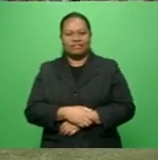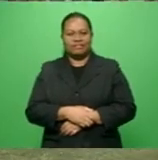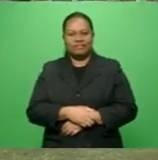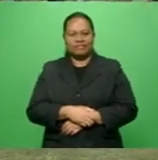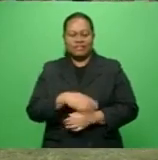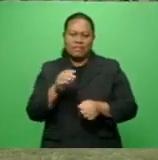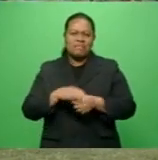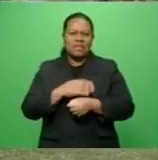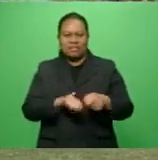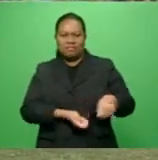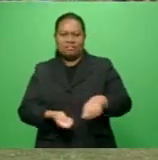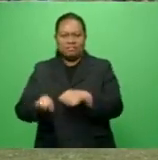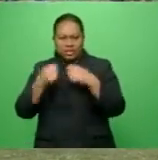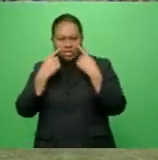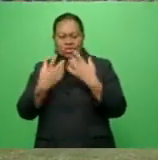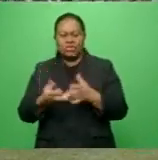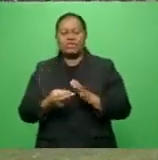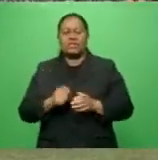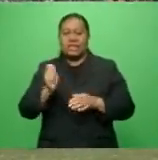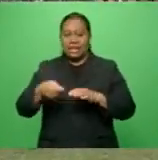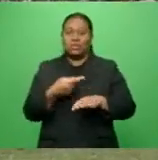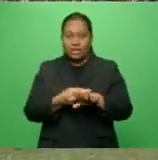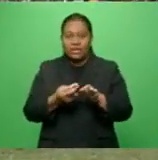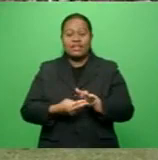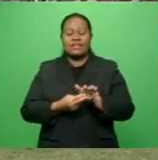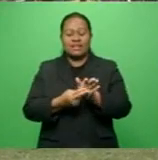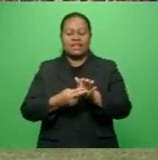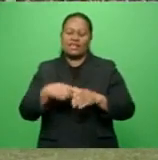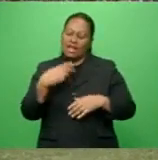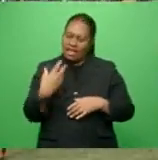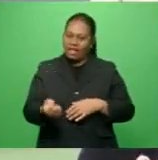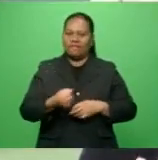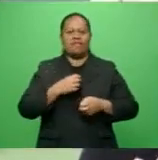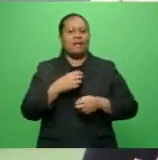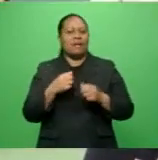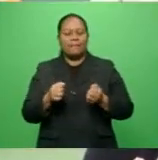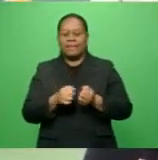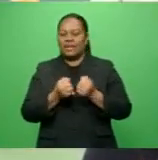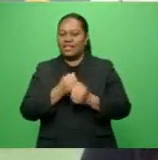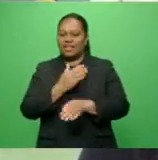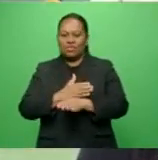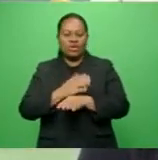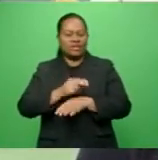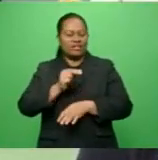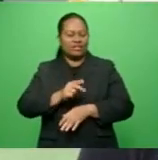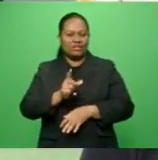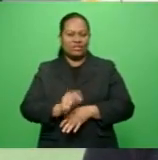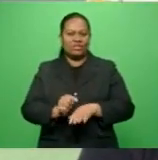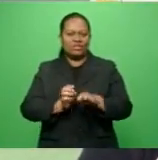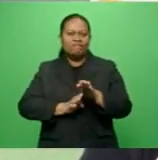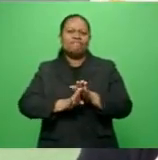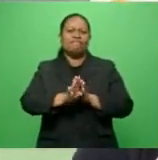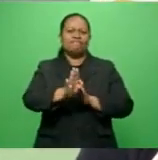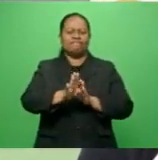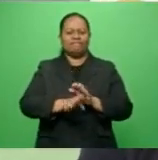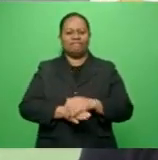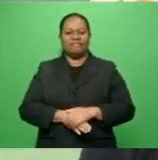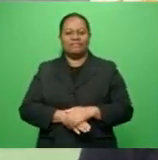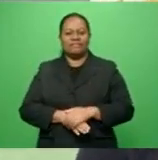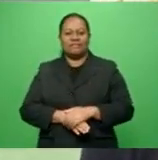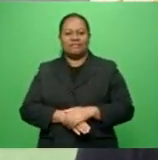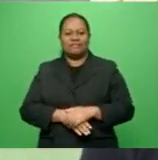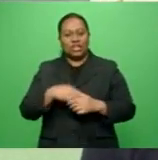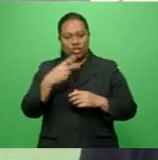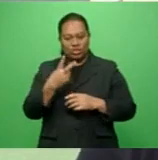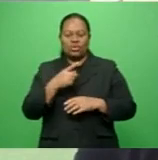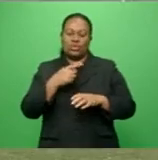Our last travel is next week against Nandi, so we have a lot of work to do. It's tough, but you got to stick it in. Like, it's 3 weeks in a